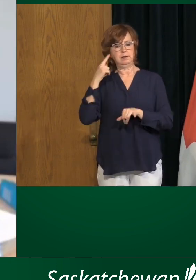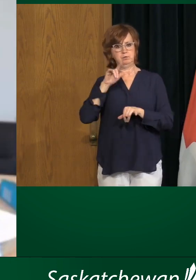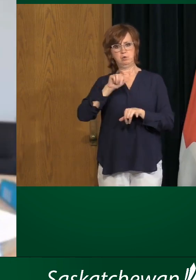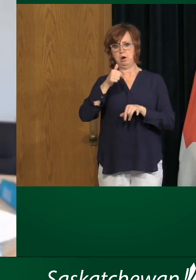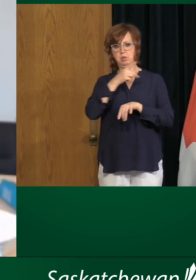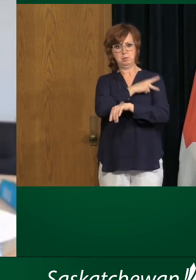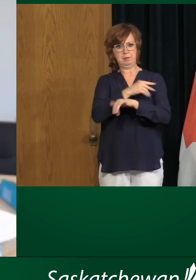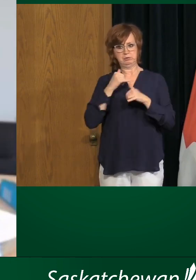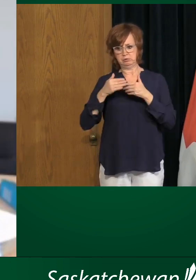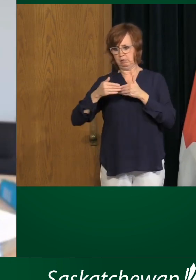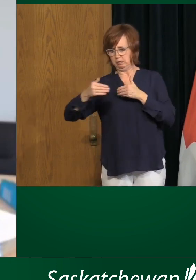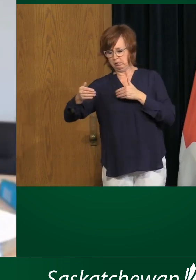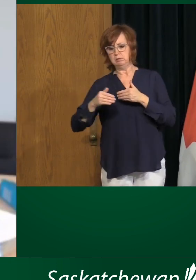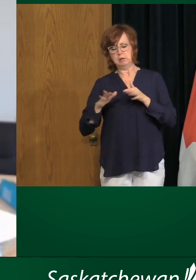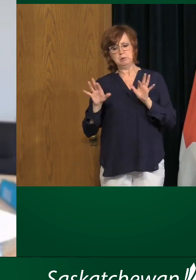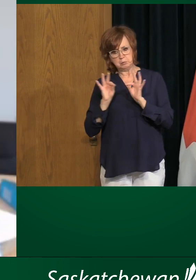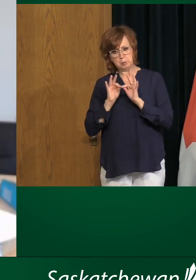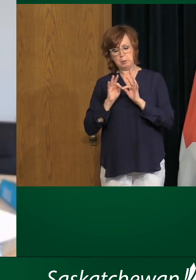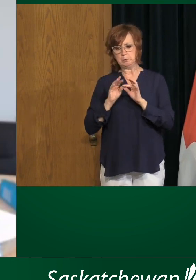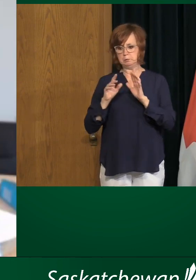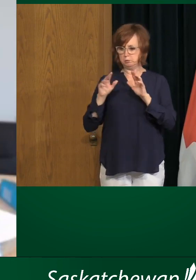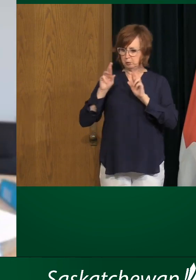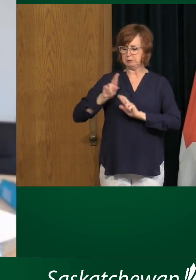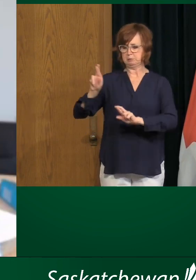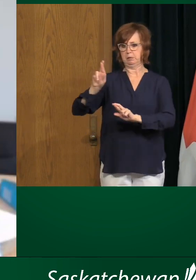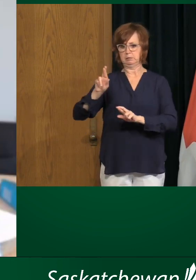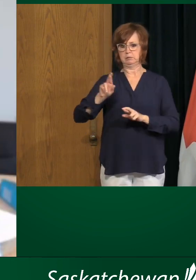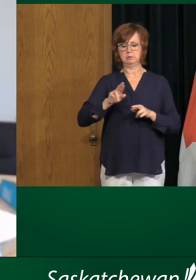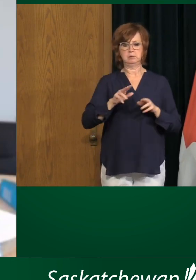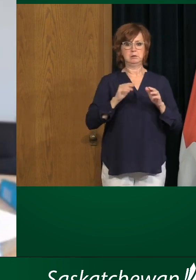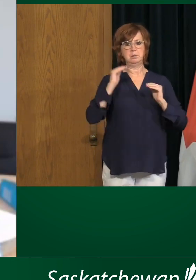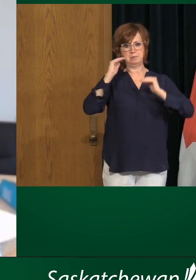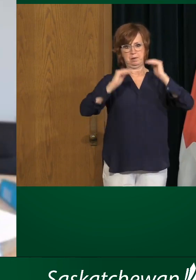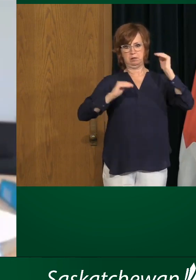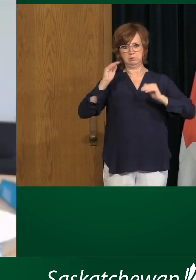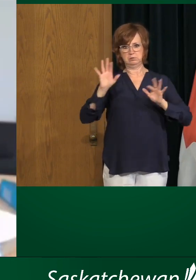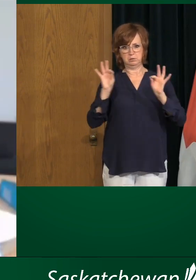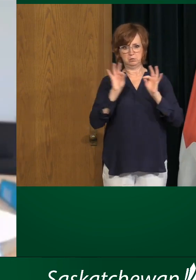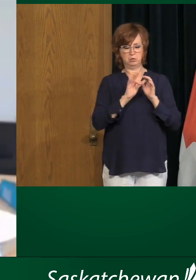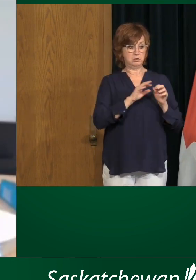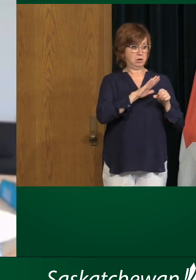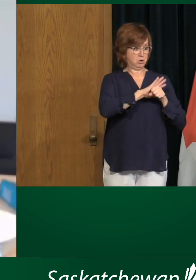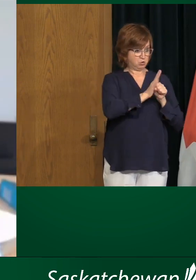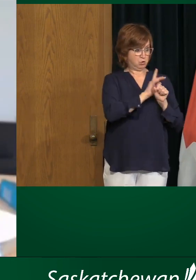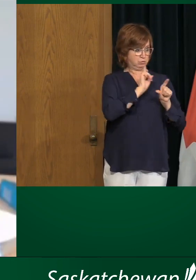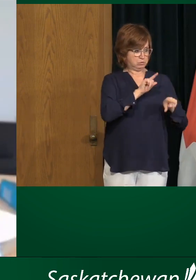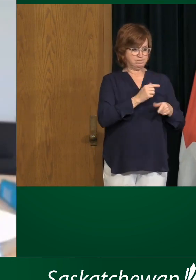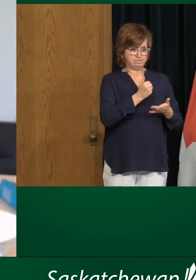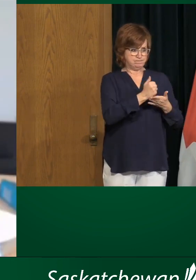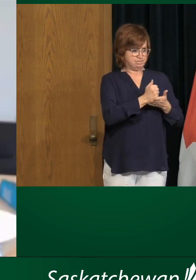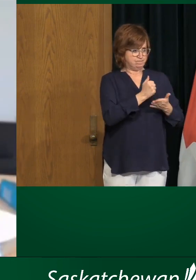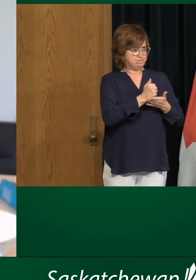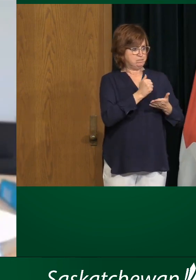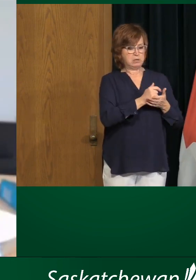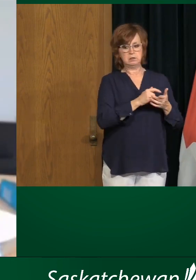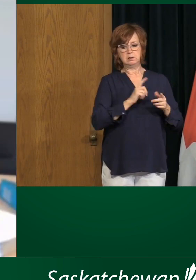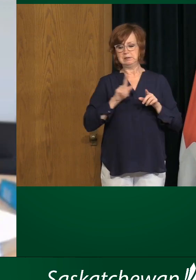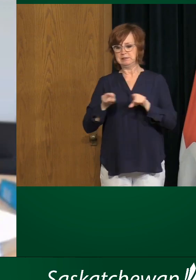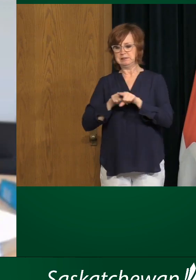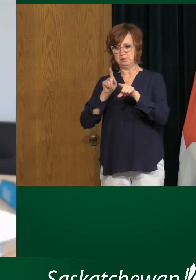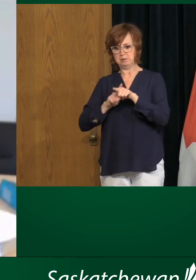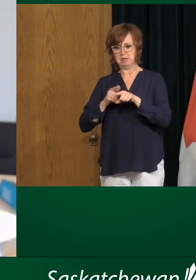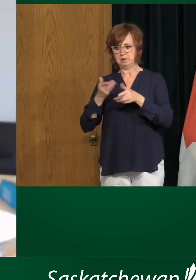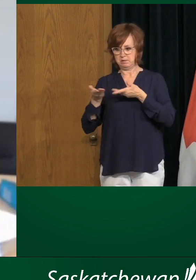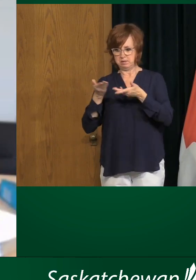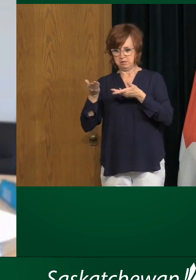plan aims to balance both needs: COVID-19 responsiveness with a need to resume some of the everyday services that people do